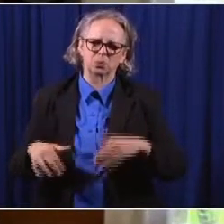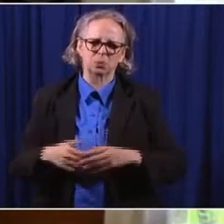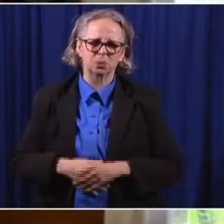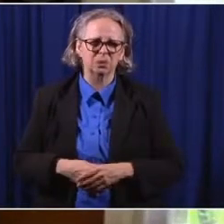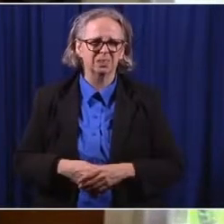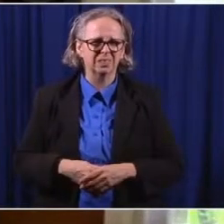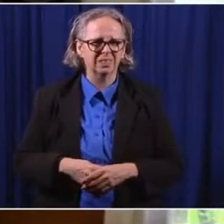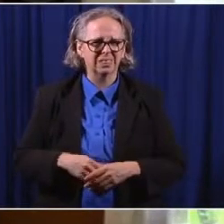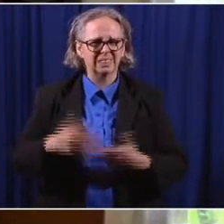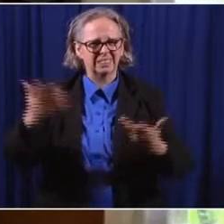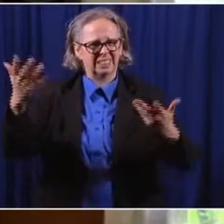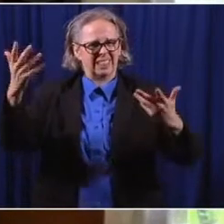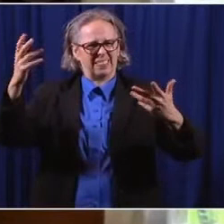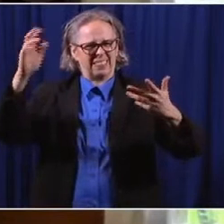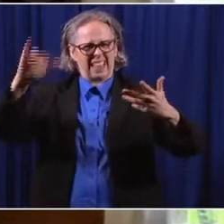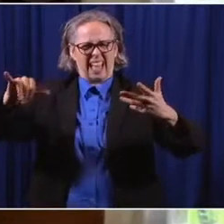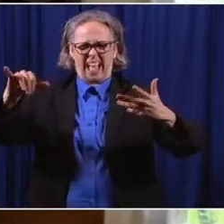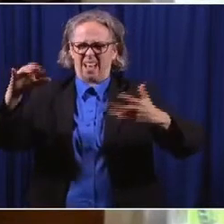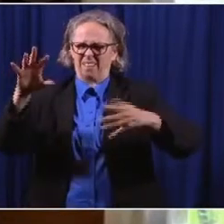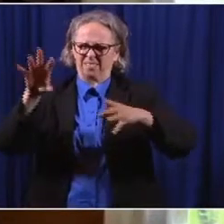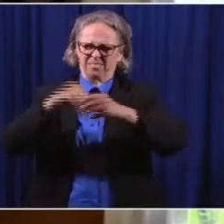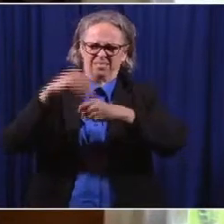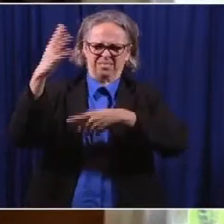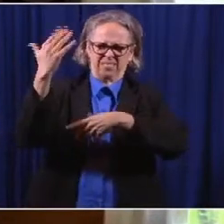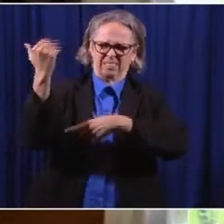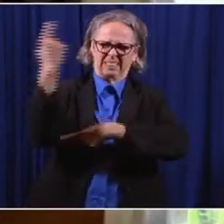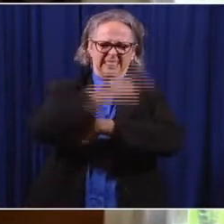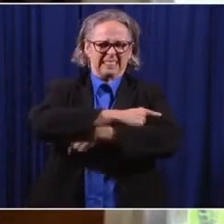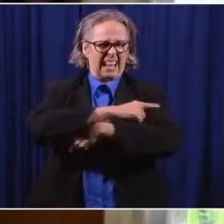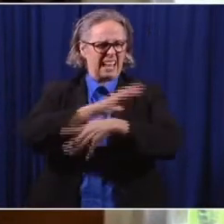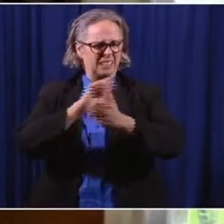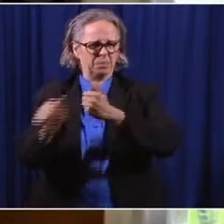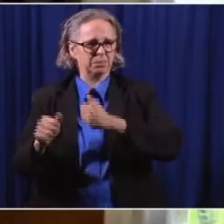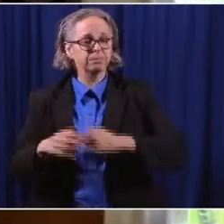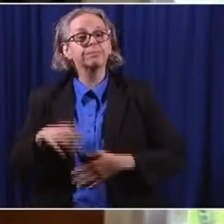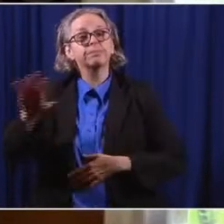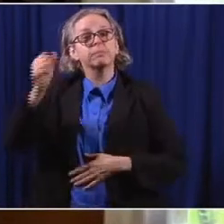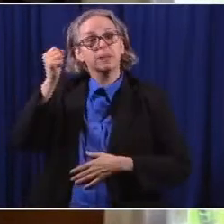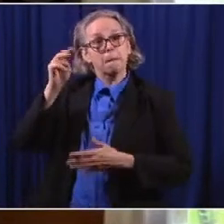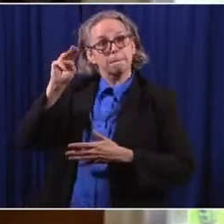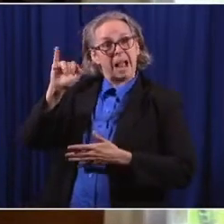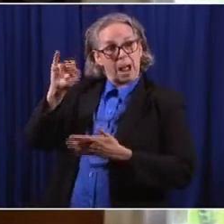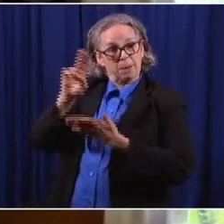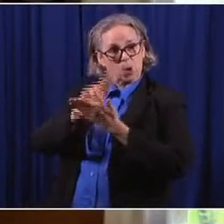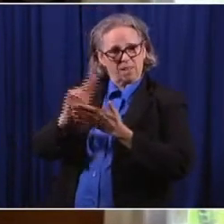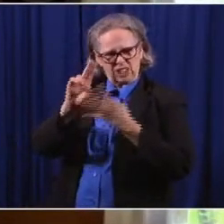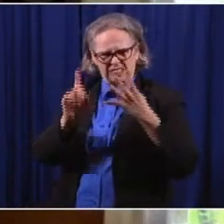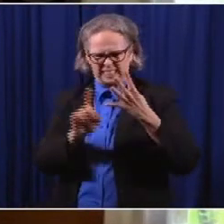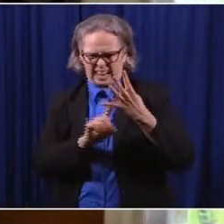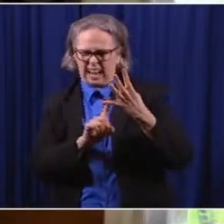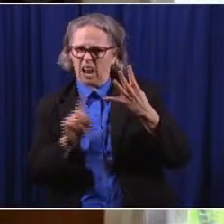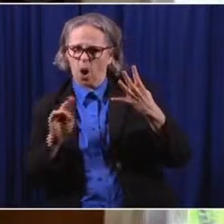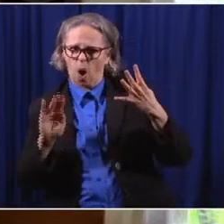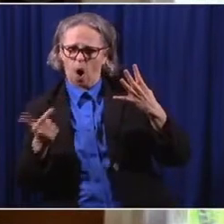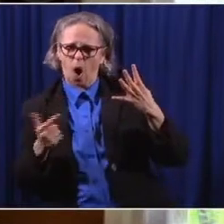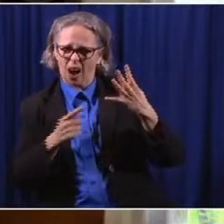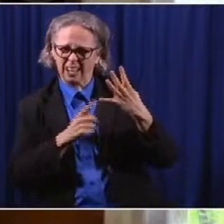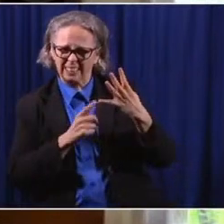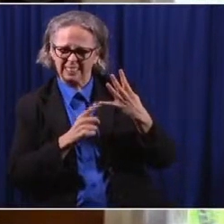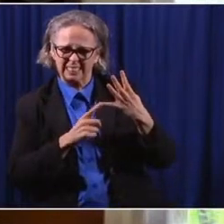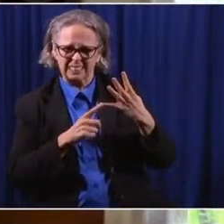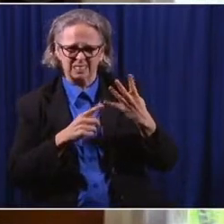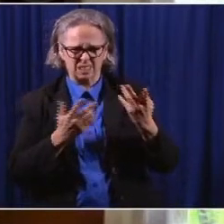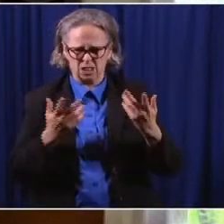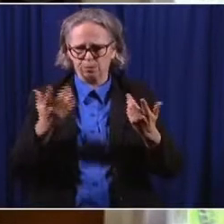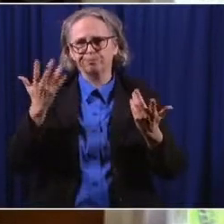In late August, Miami County had some small workplace and church outbreaks. This week, a nursing home outbreak was